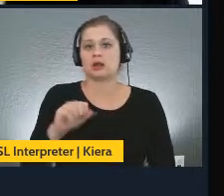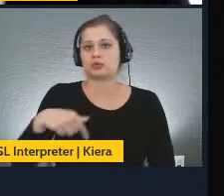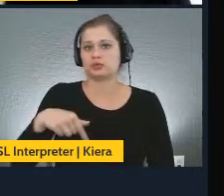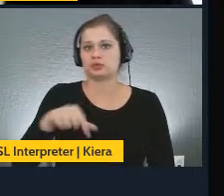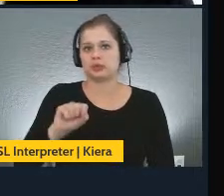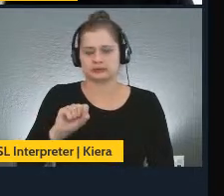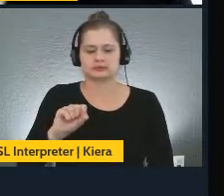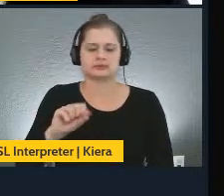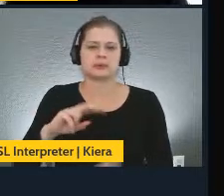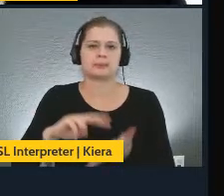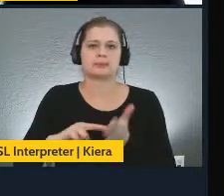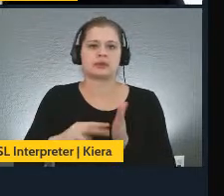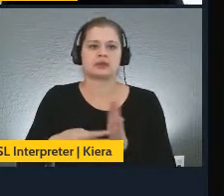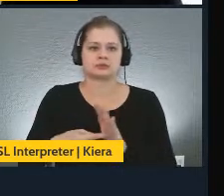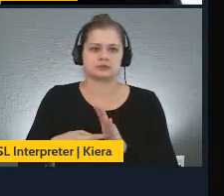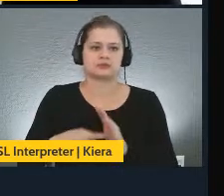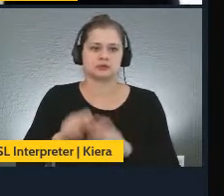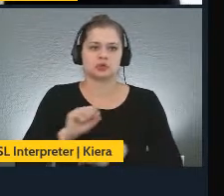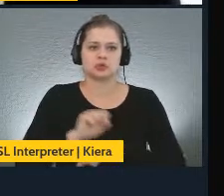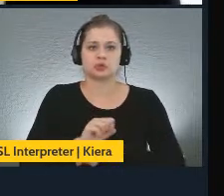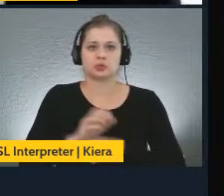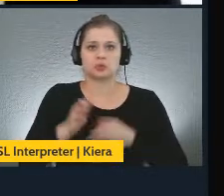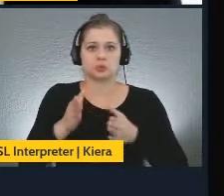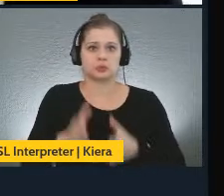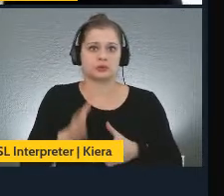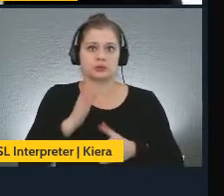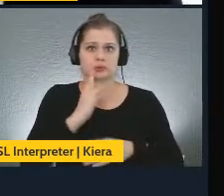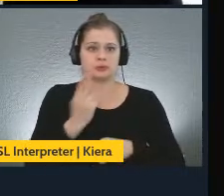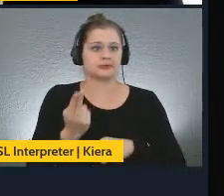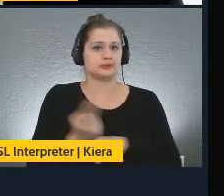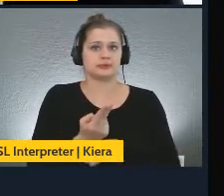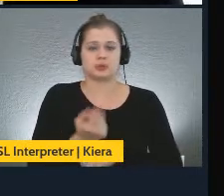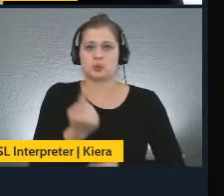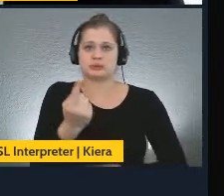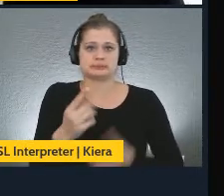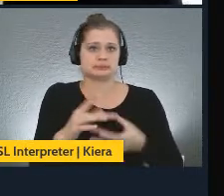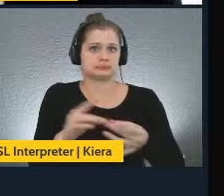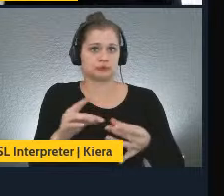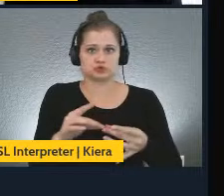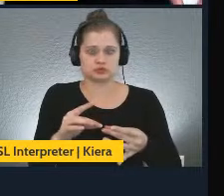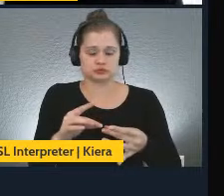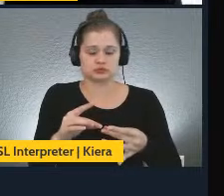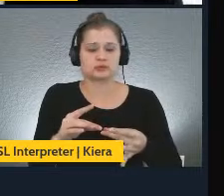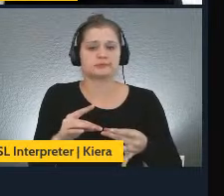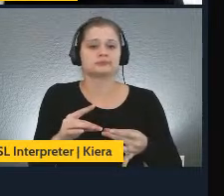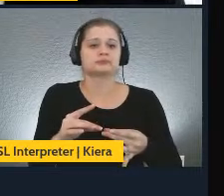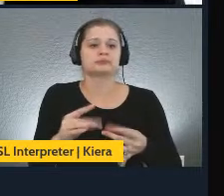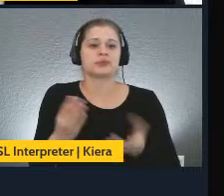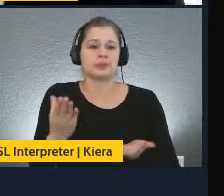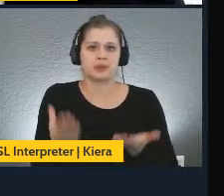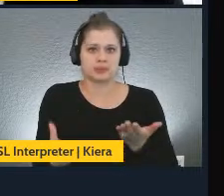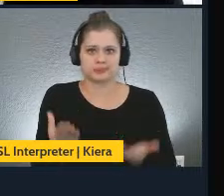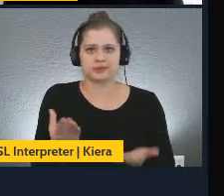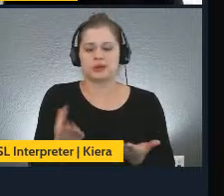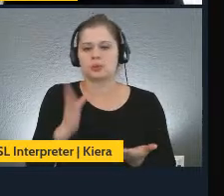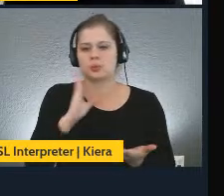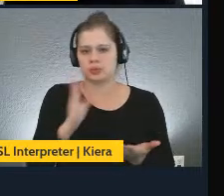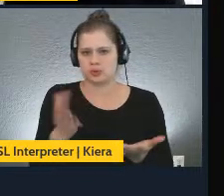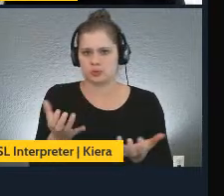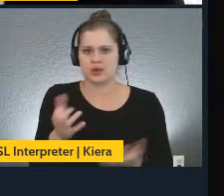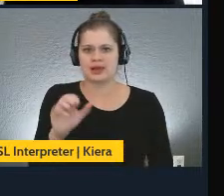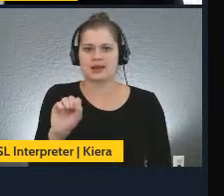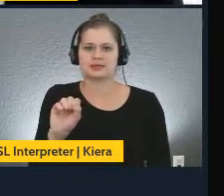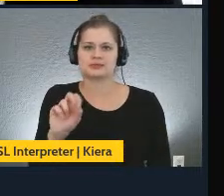workers consume a single message, and you probably want an SNS before